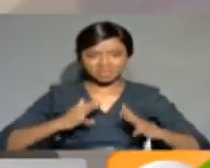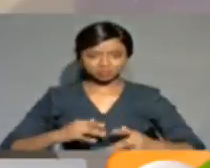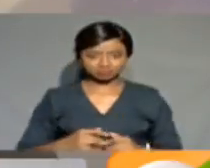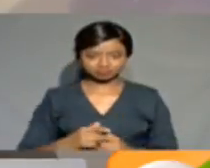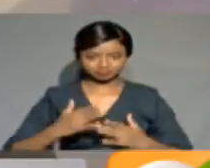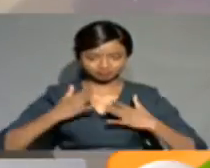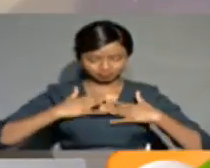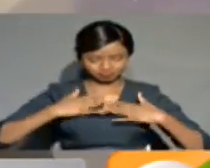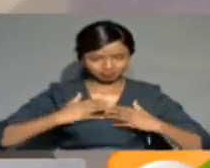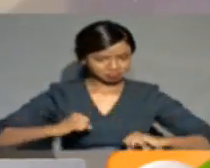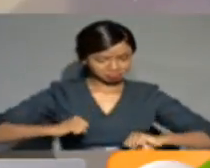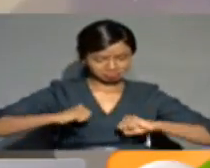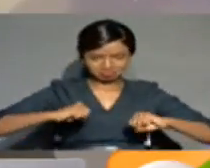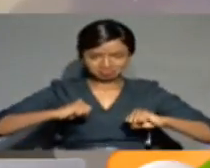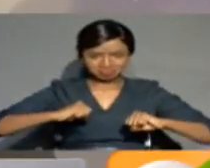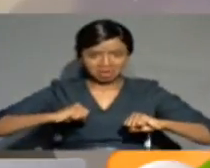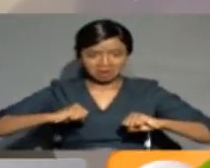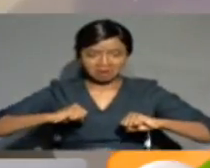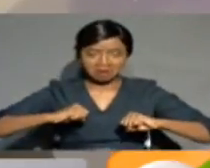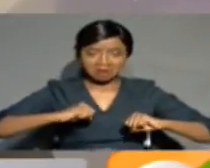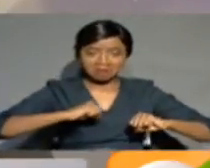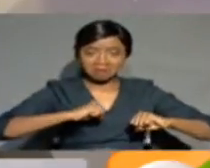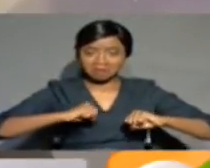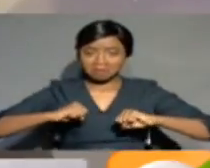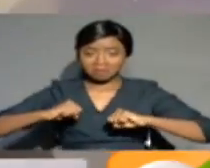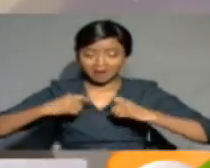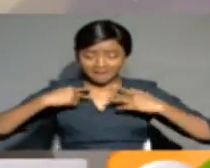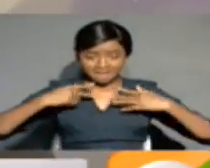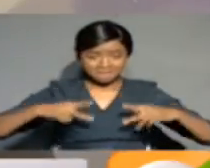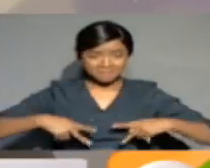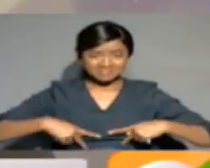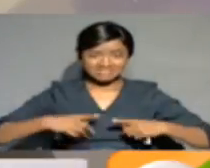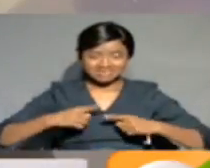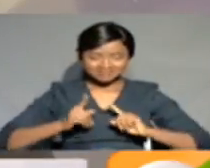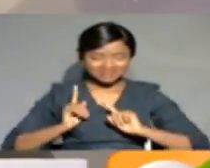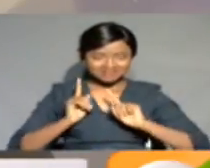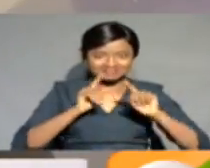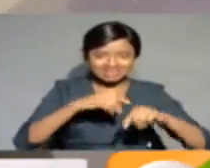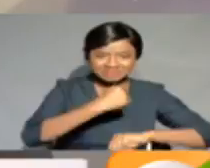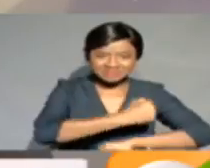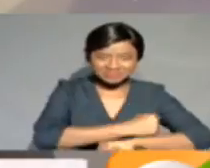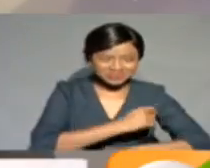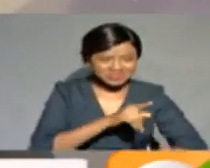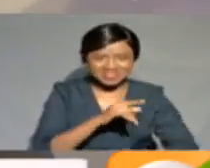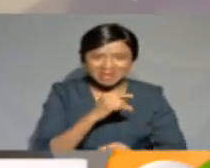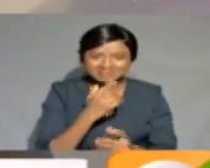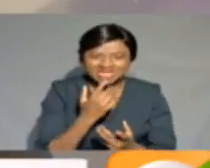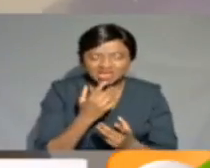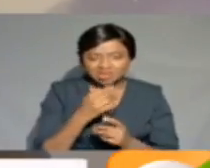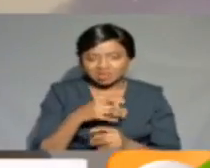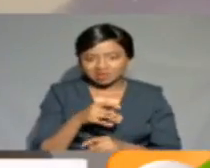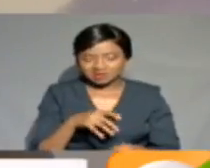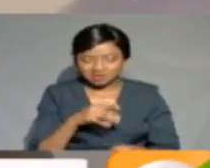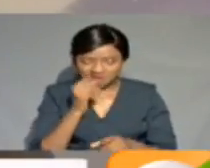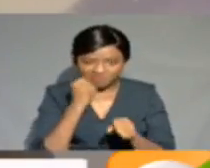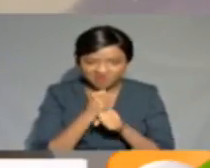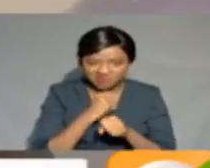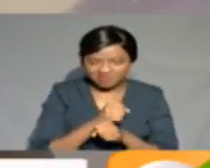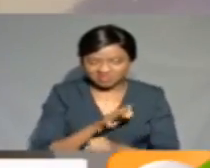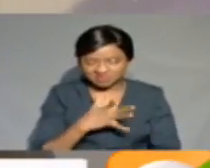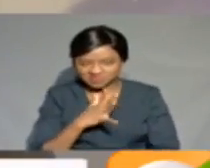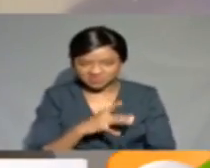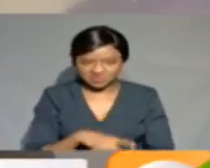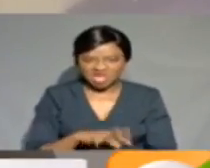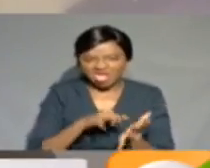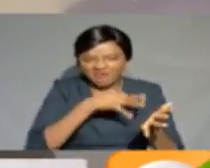big, but probably in school they are not cognitively endowed, and so they're not performing as well as these other